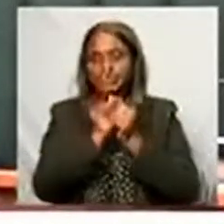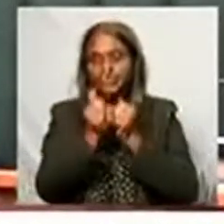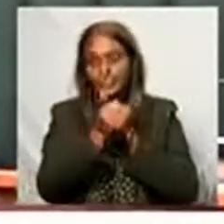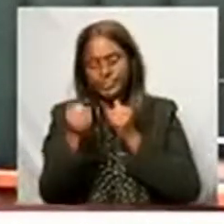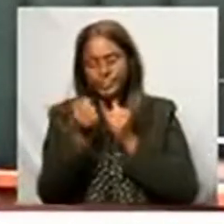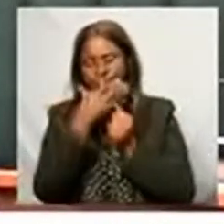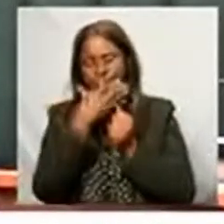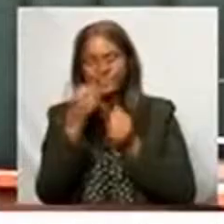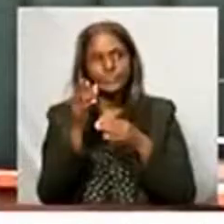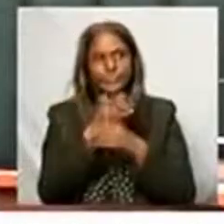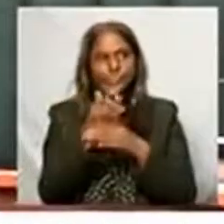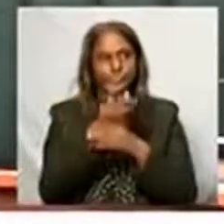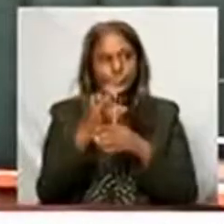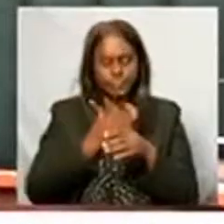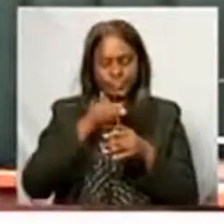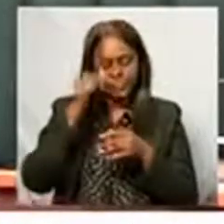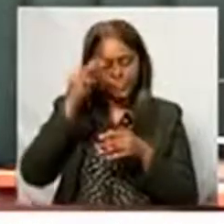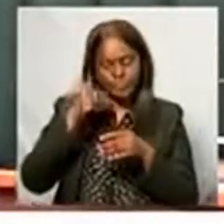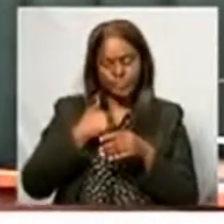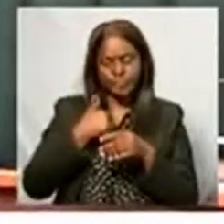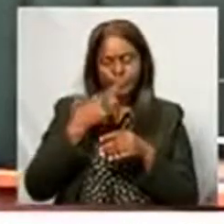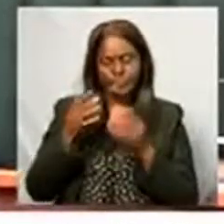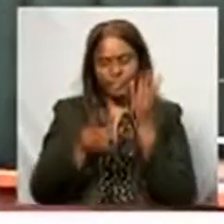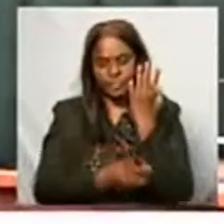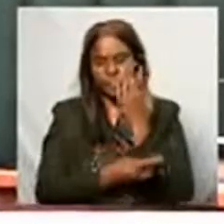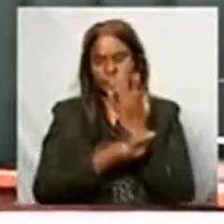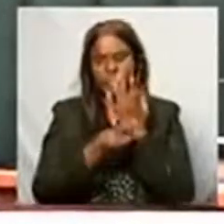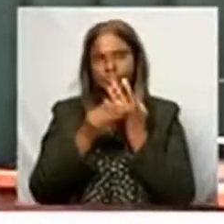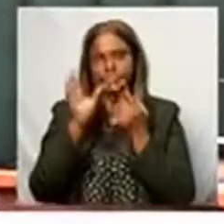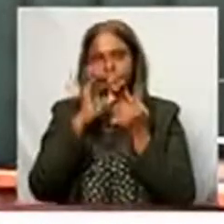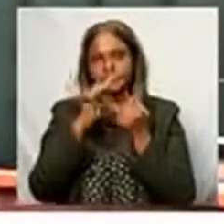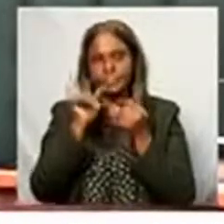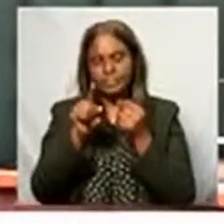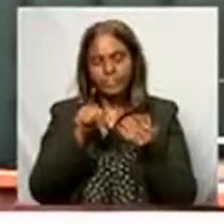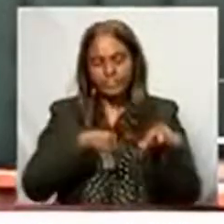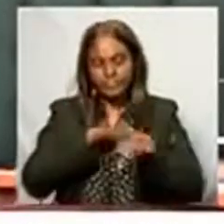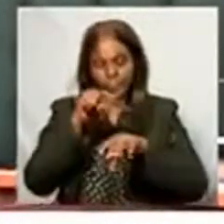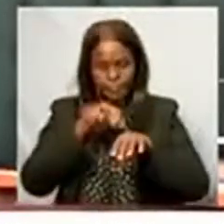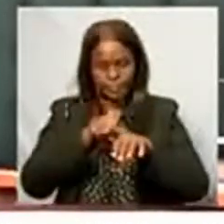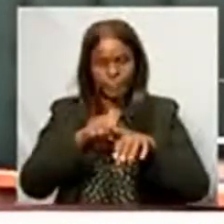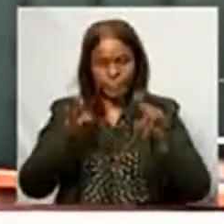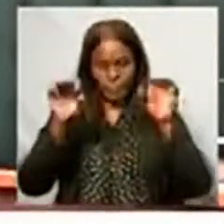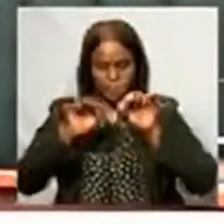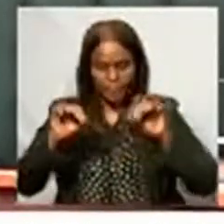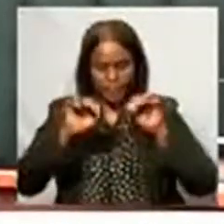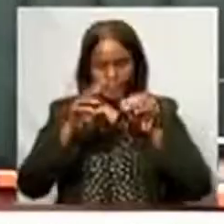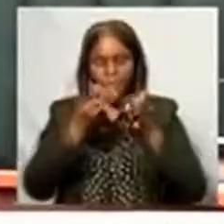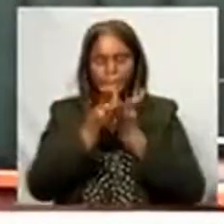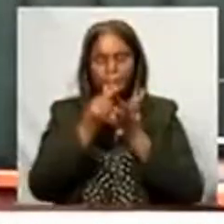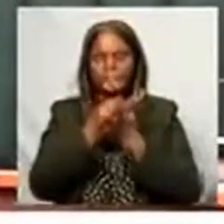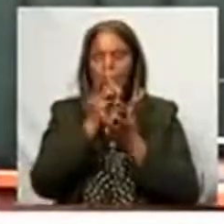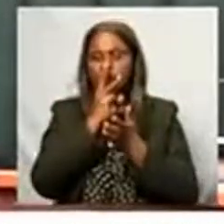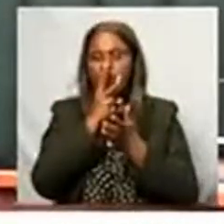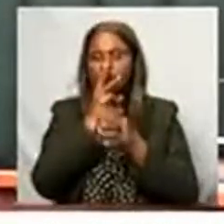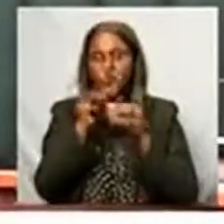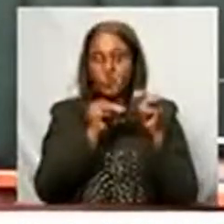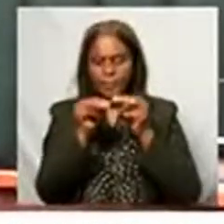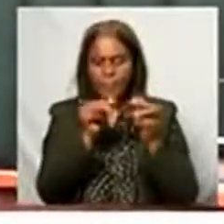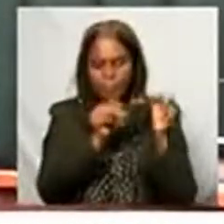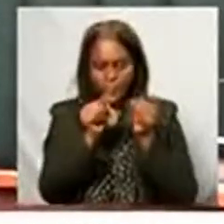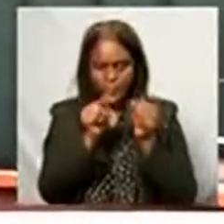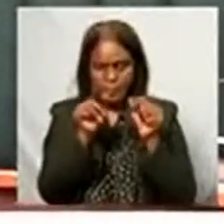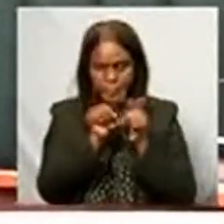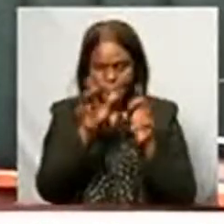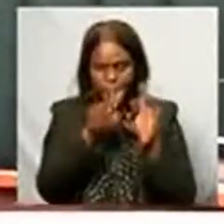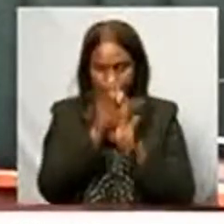commercial utilities, my ministry developed a national non-revenue water management strategy